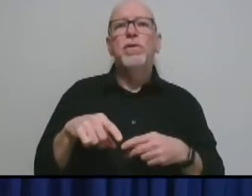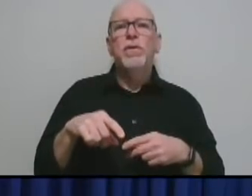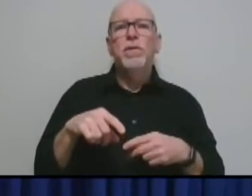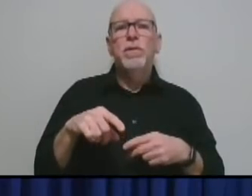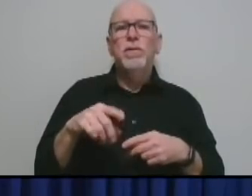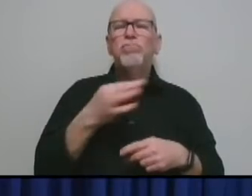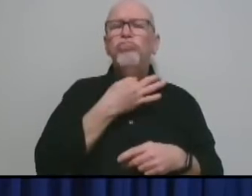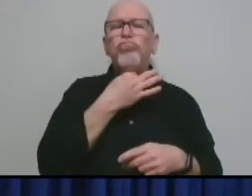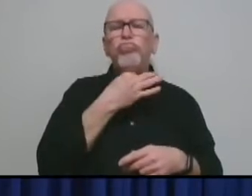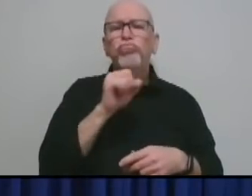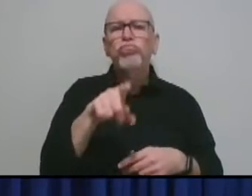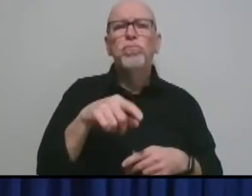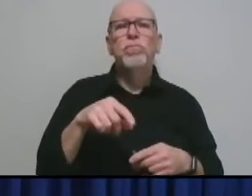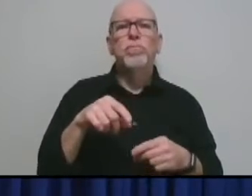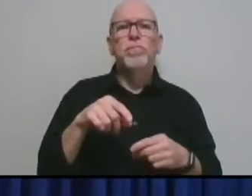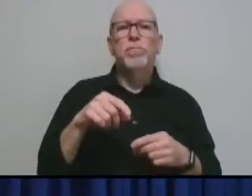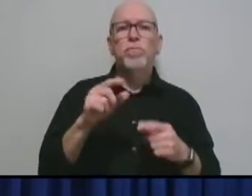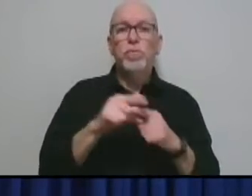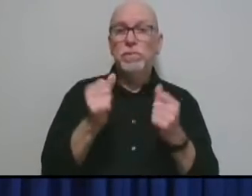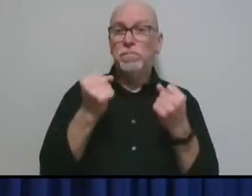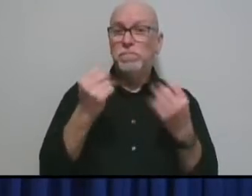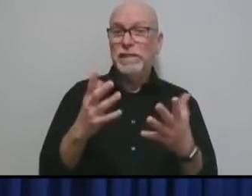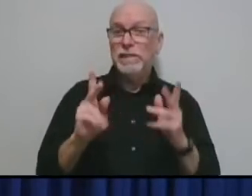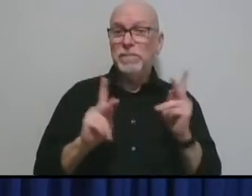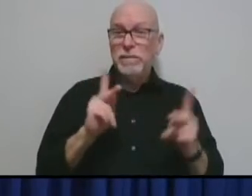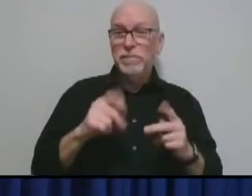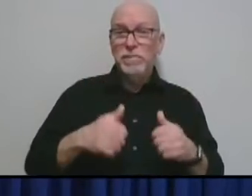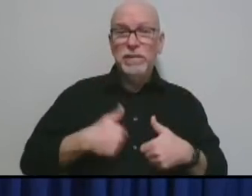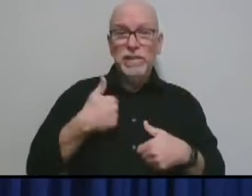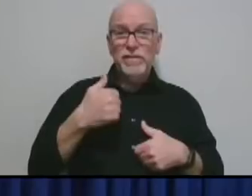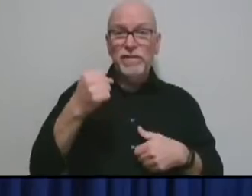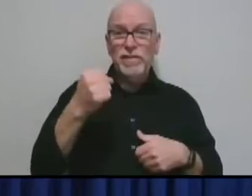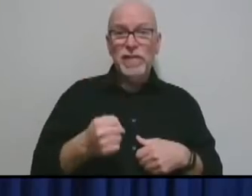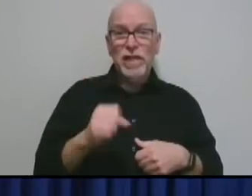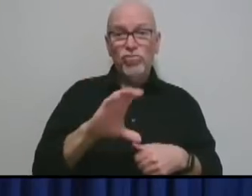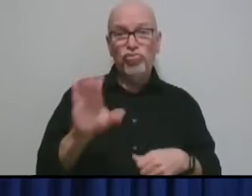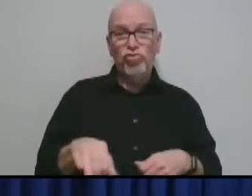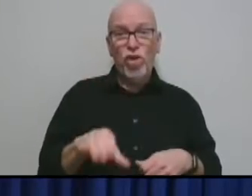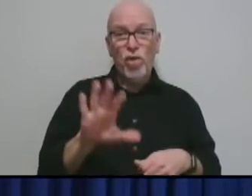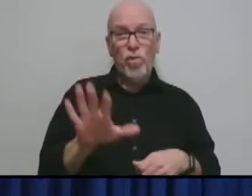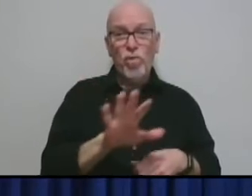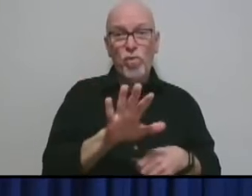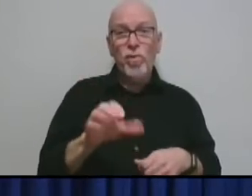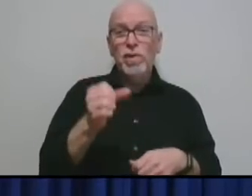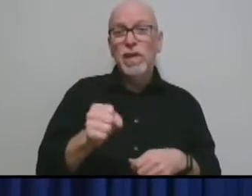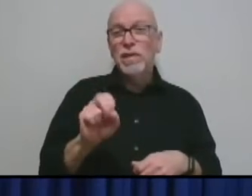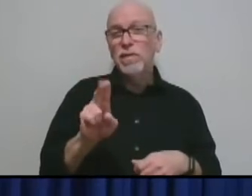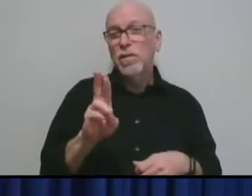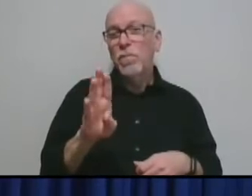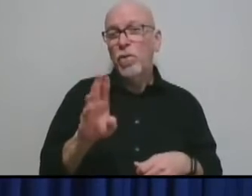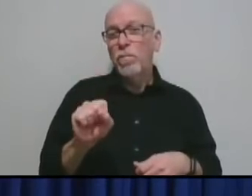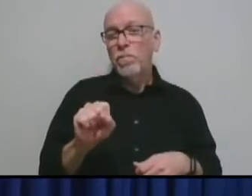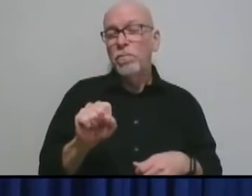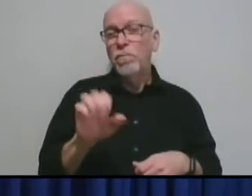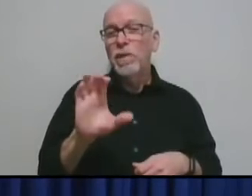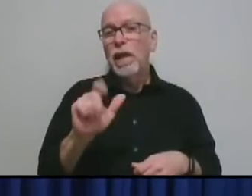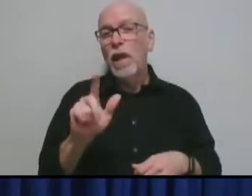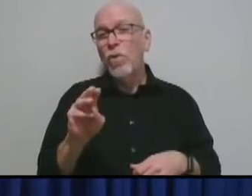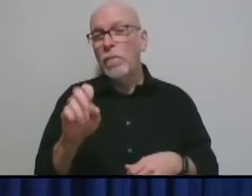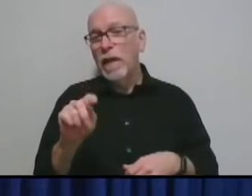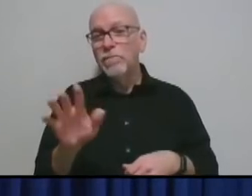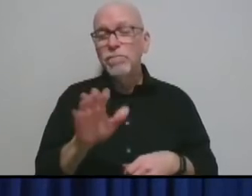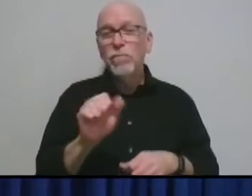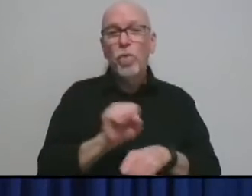of curiosity, with so many people who live in the south side of Chicago, the south suburbs, Calumet region, but work in